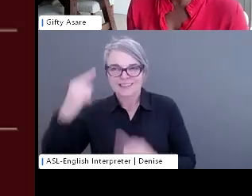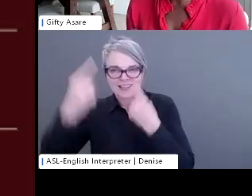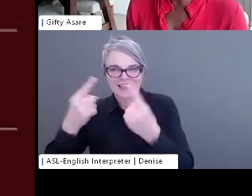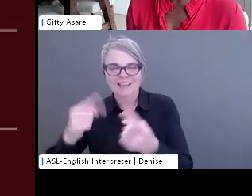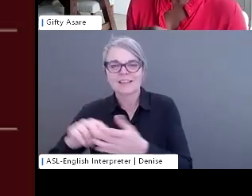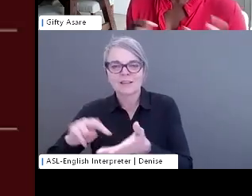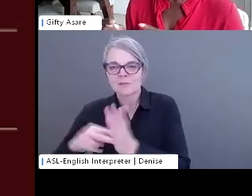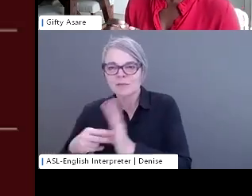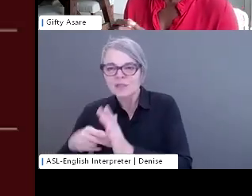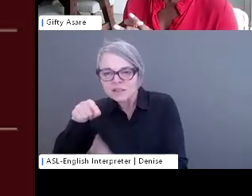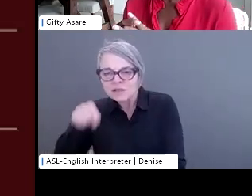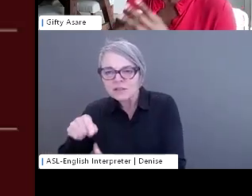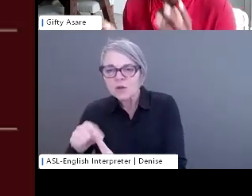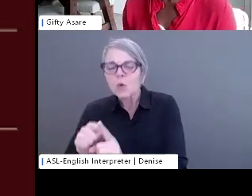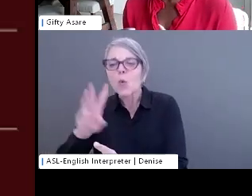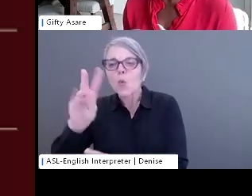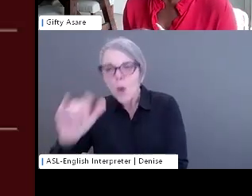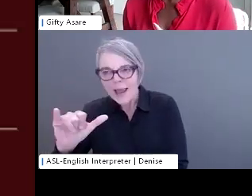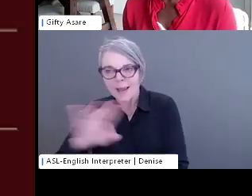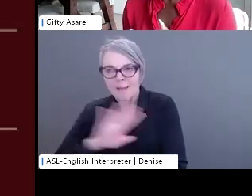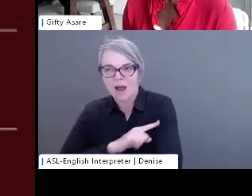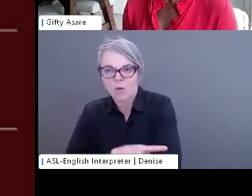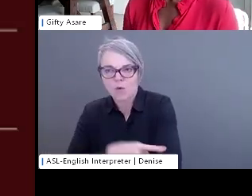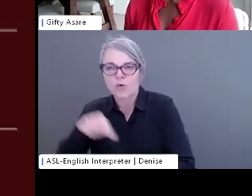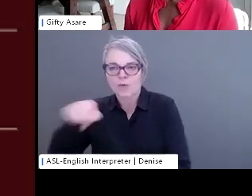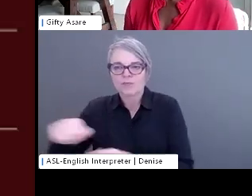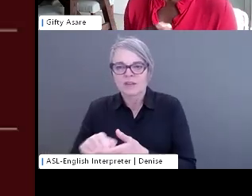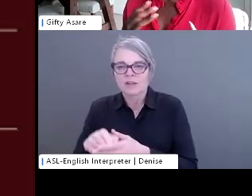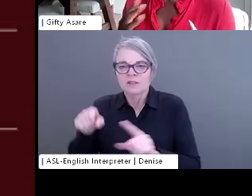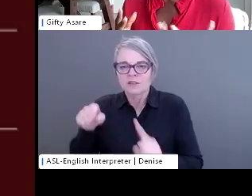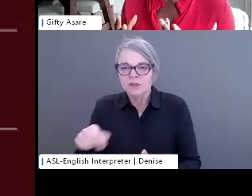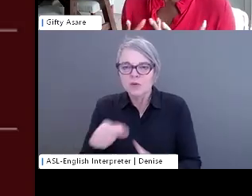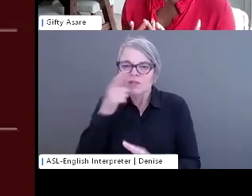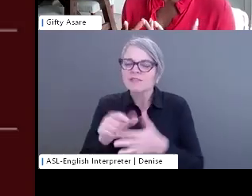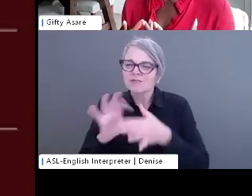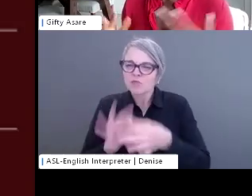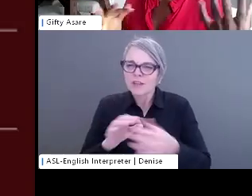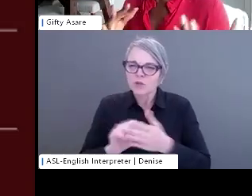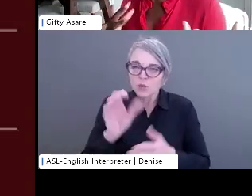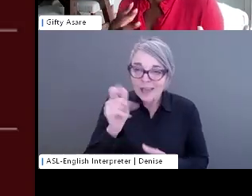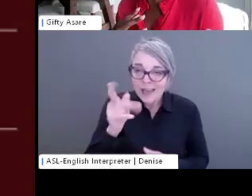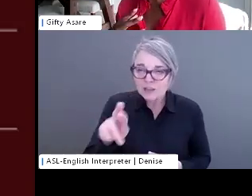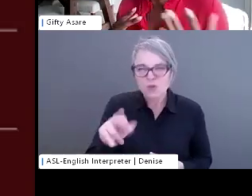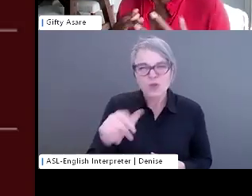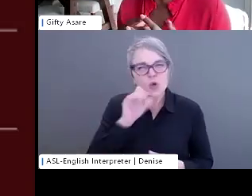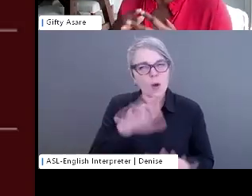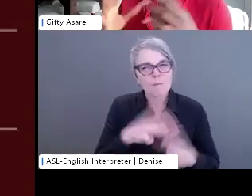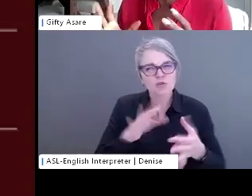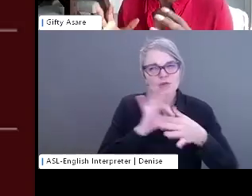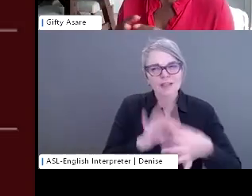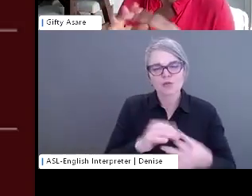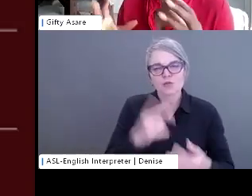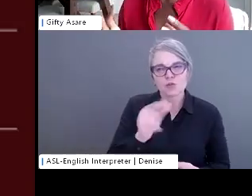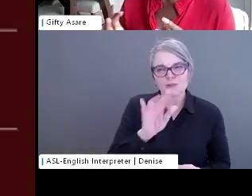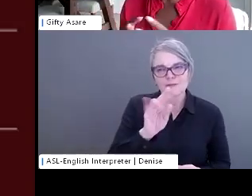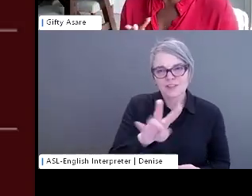cancer research, less so in the gender-based violence sector, and there's definitely some controversy around its use